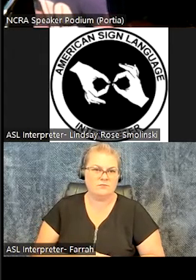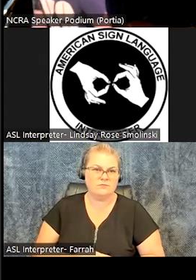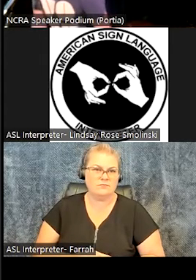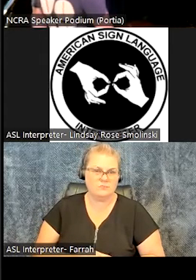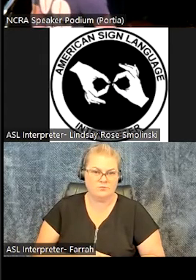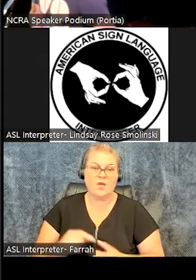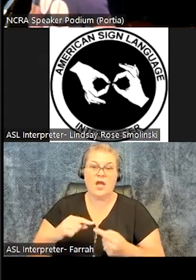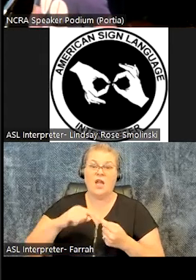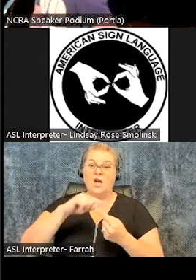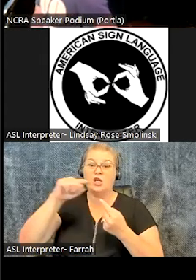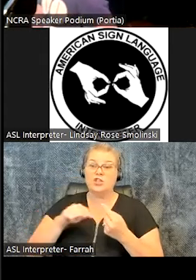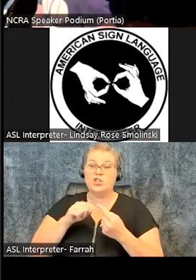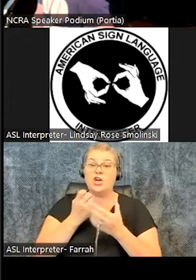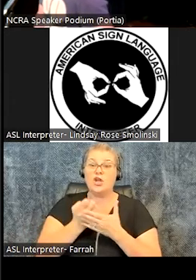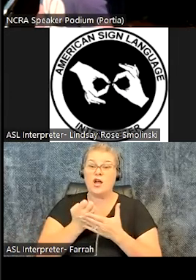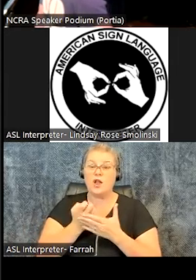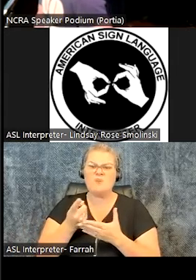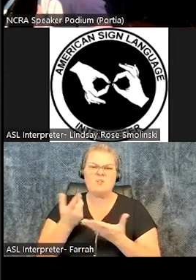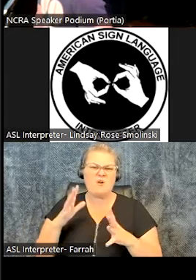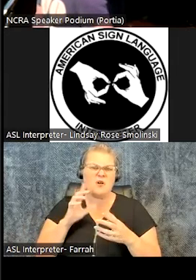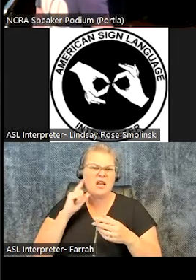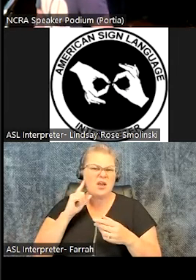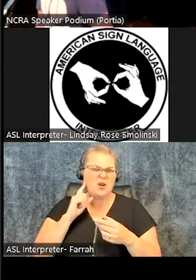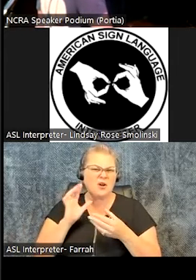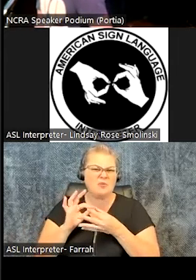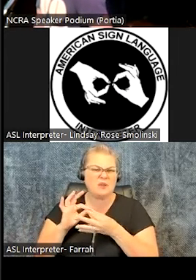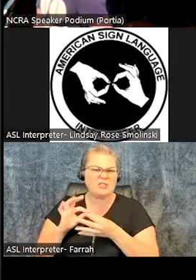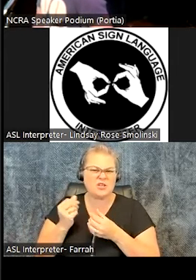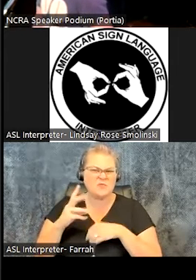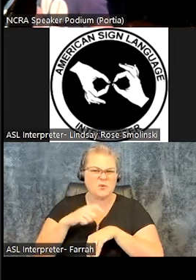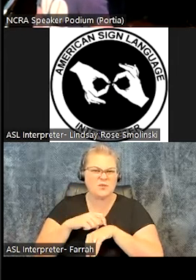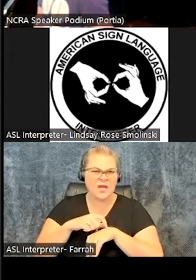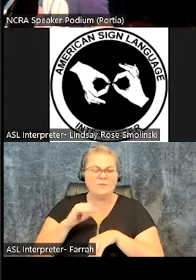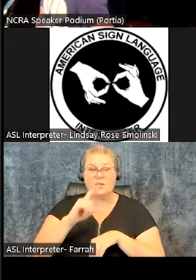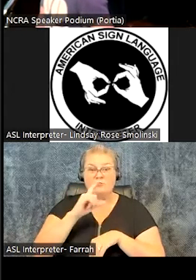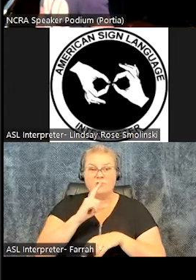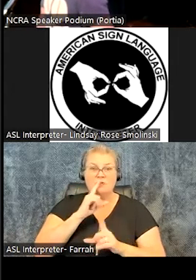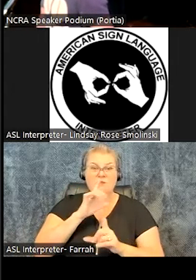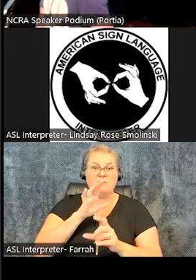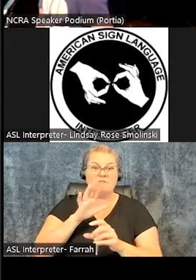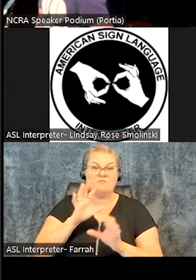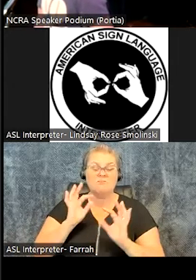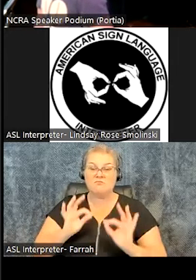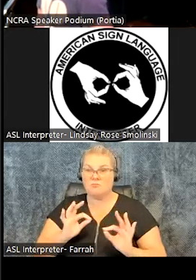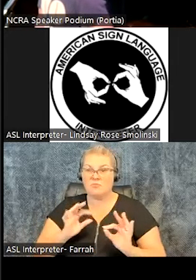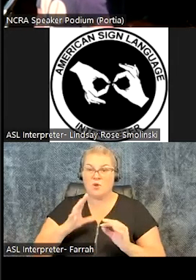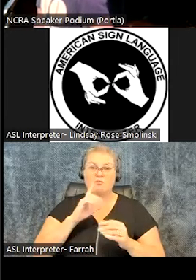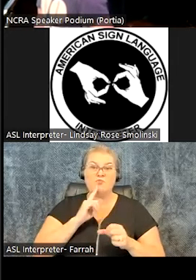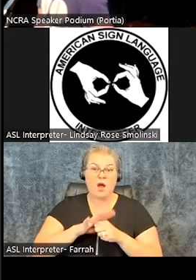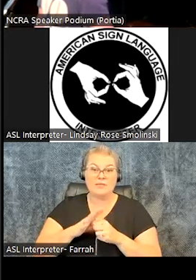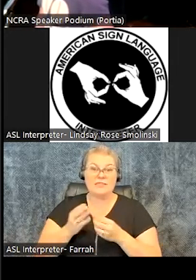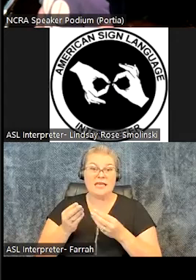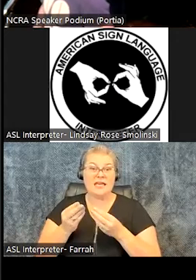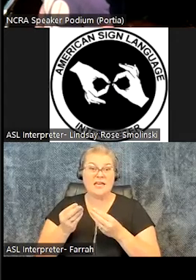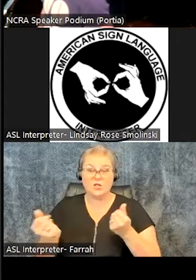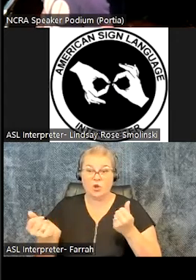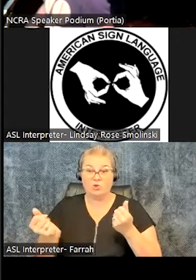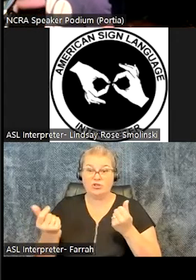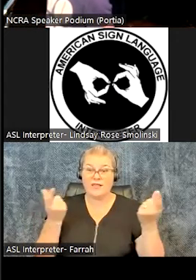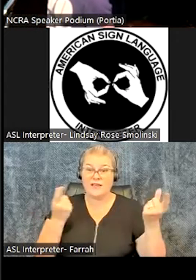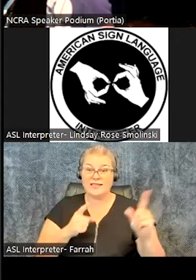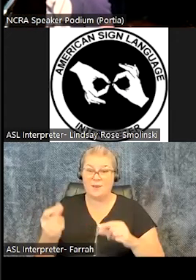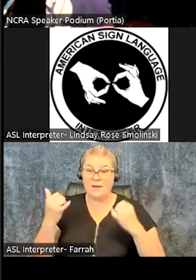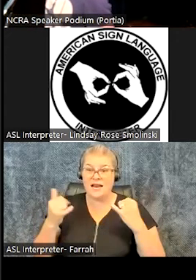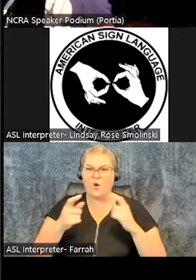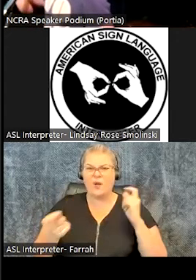Circular economies, which you might have already heard a little bit about, is a really promising solution that is happening right now. It changes this way